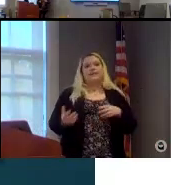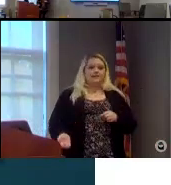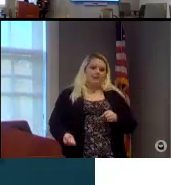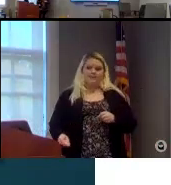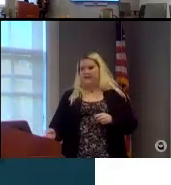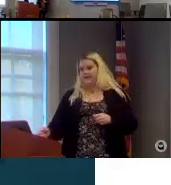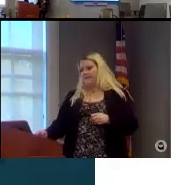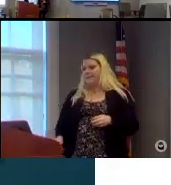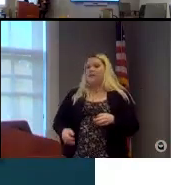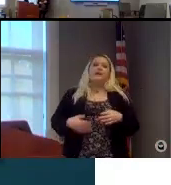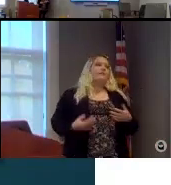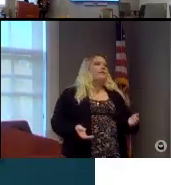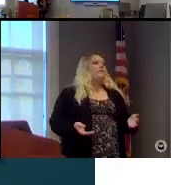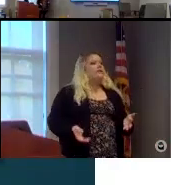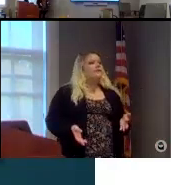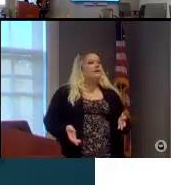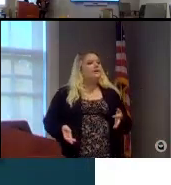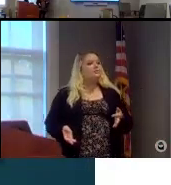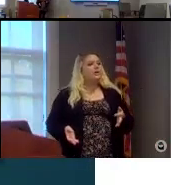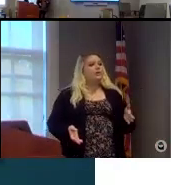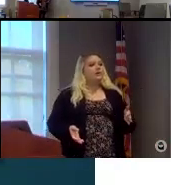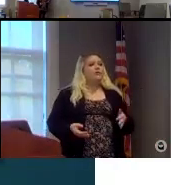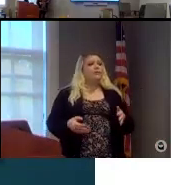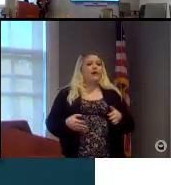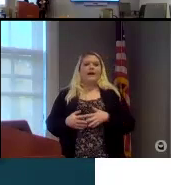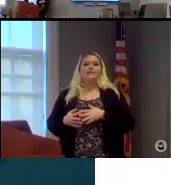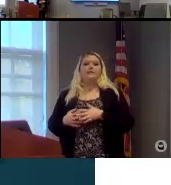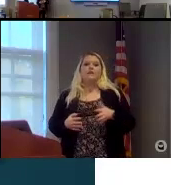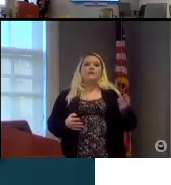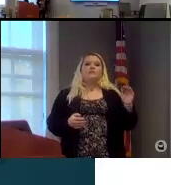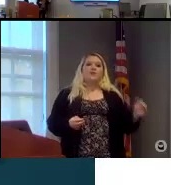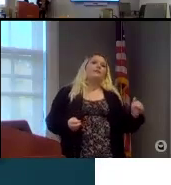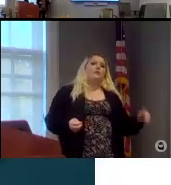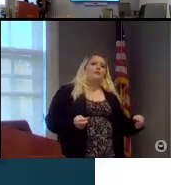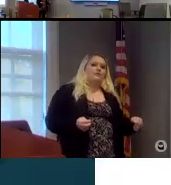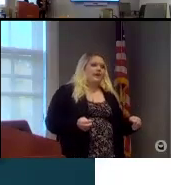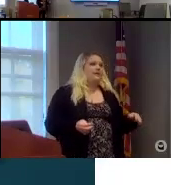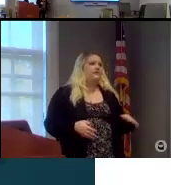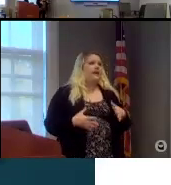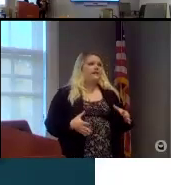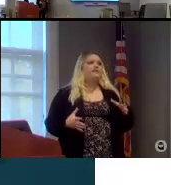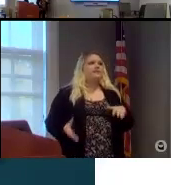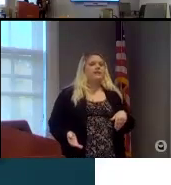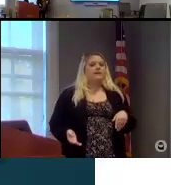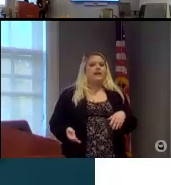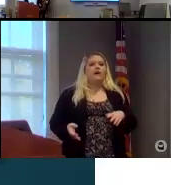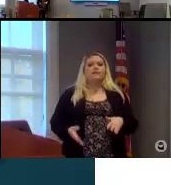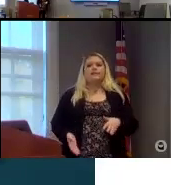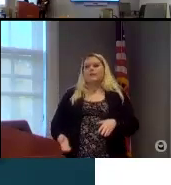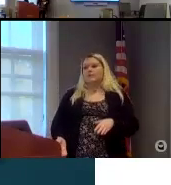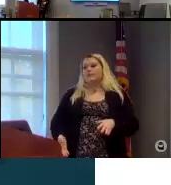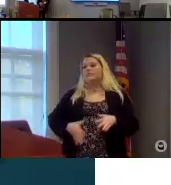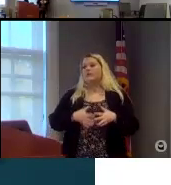validate coordinates and type of sites. And then the last part is more important for as sharing the no-strike list, ethics and